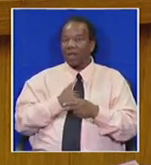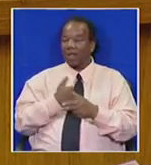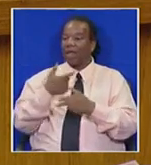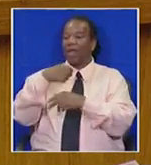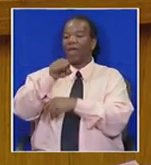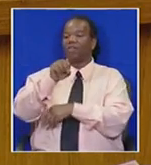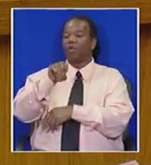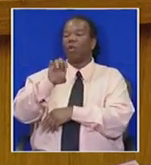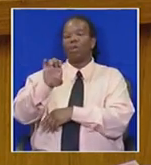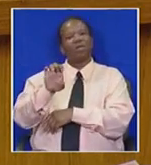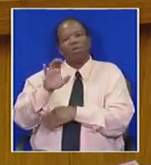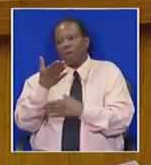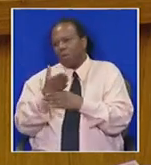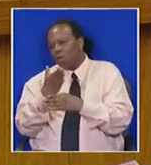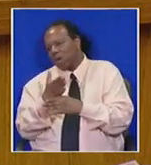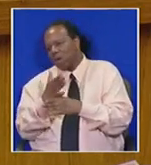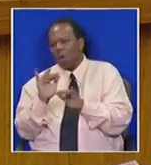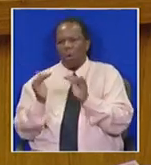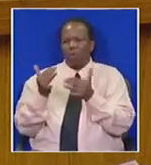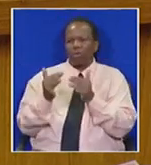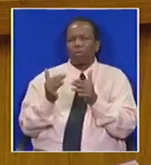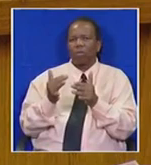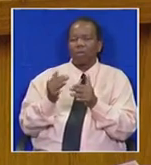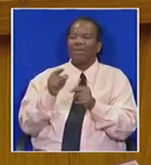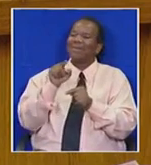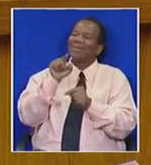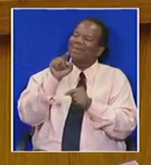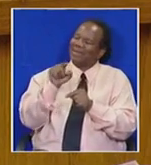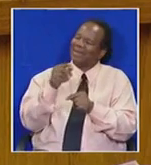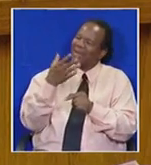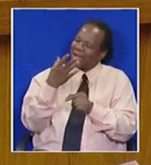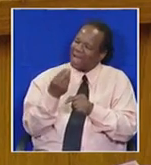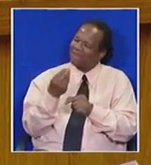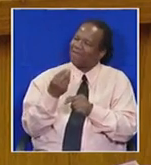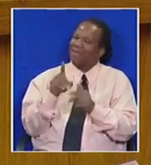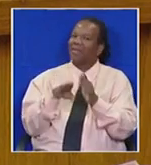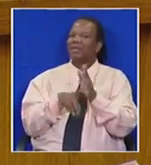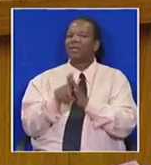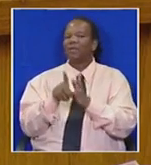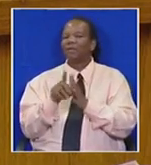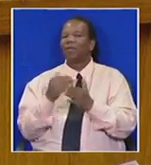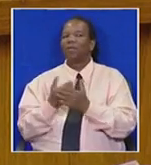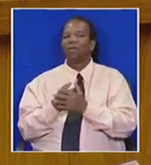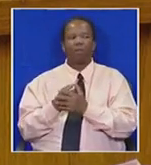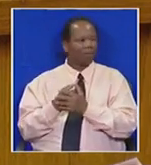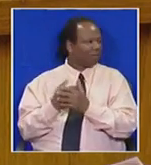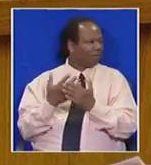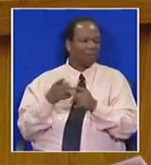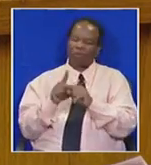state-owned enterprises, that they should play a meaningful role in a developmental state. We welcome